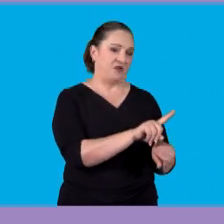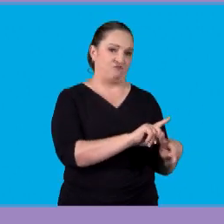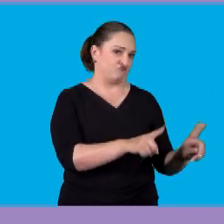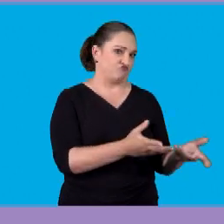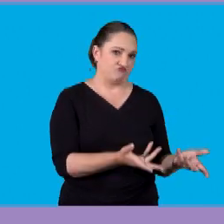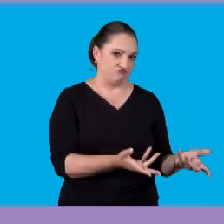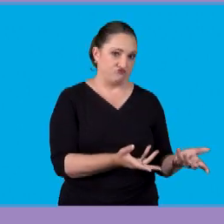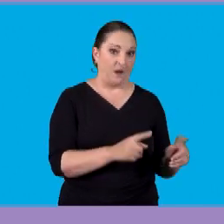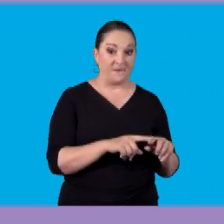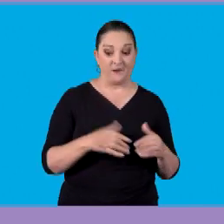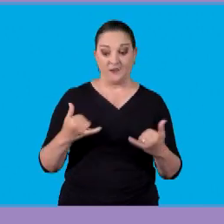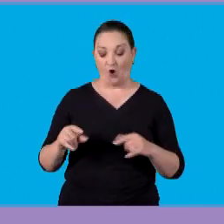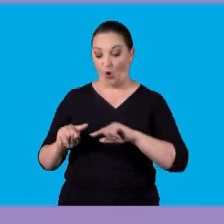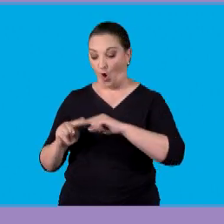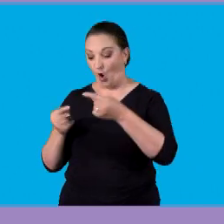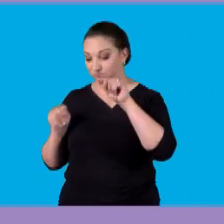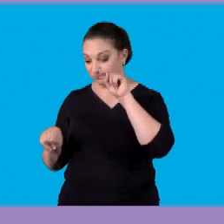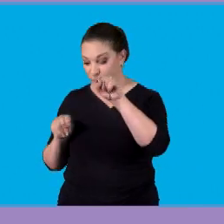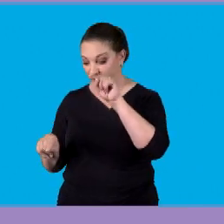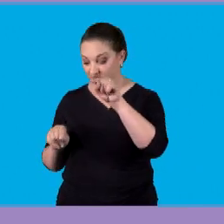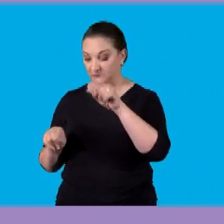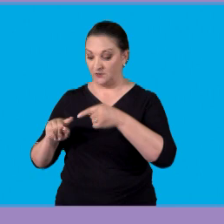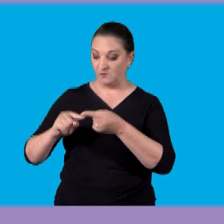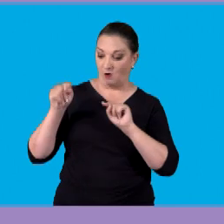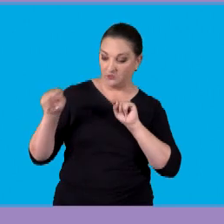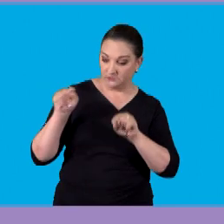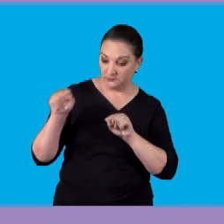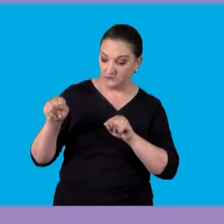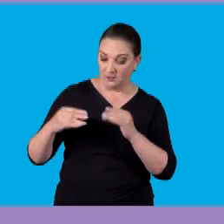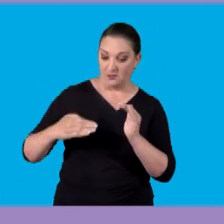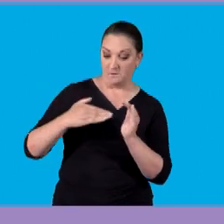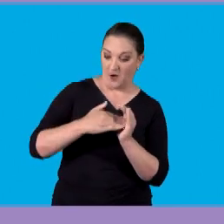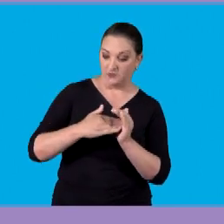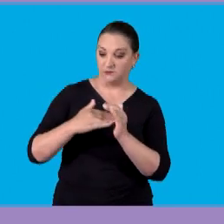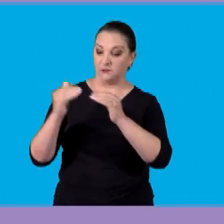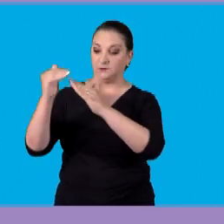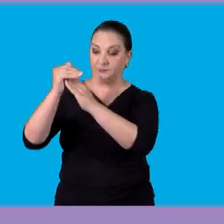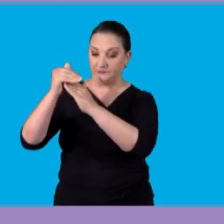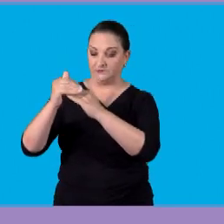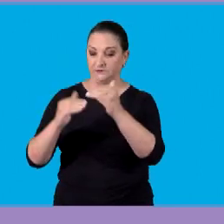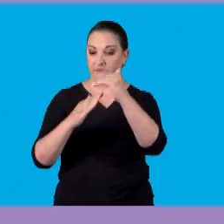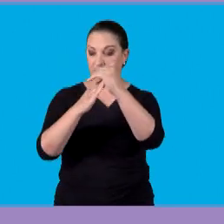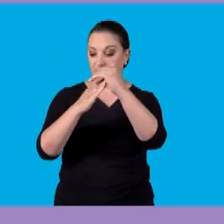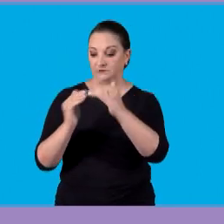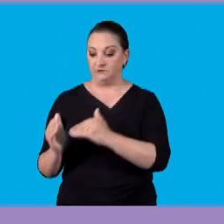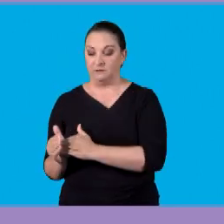with both pairs of opposite angles. They are bisected by